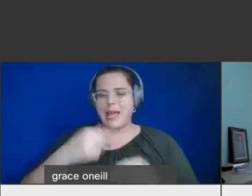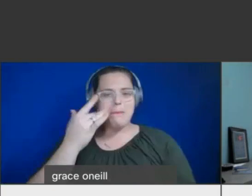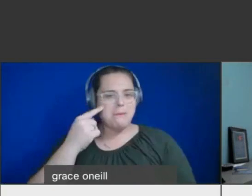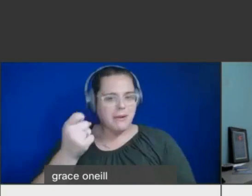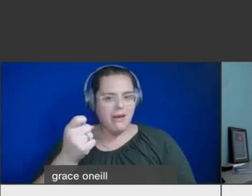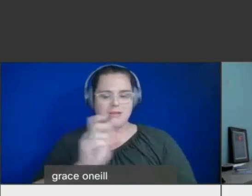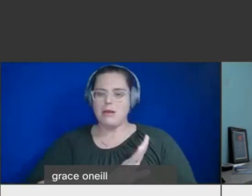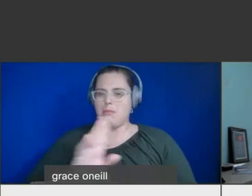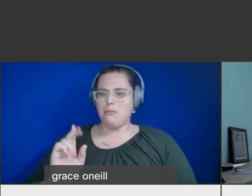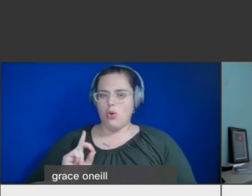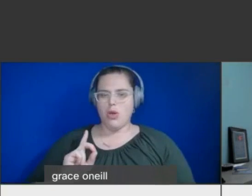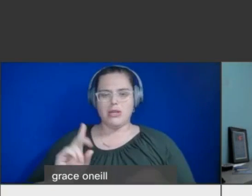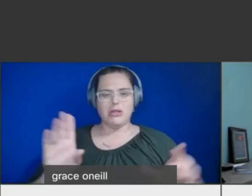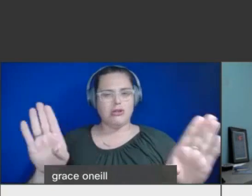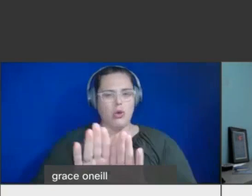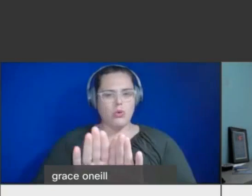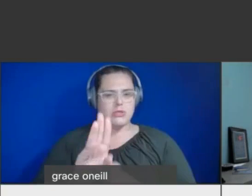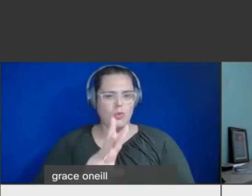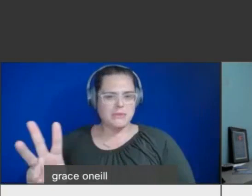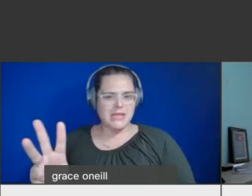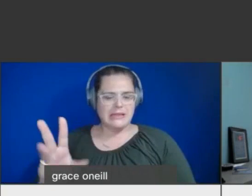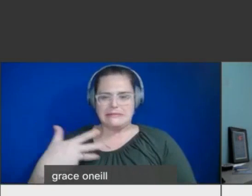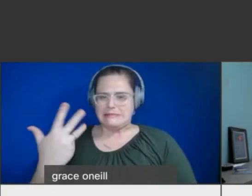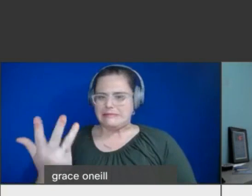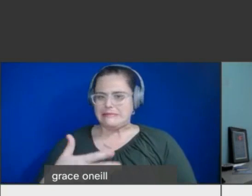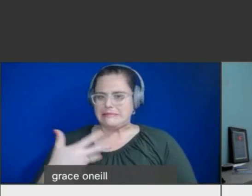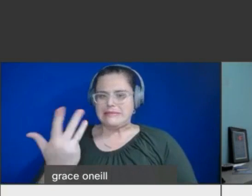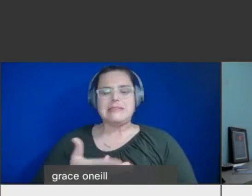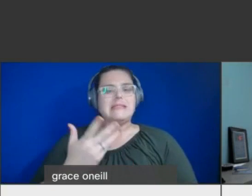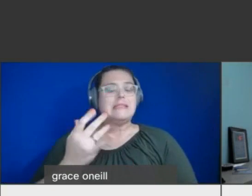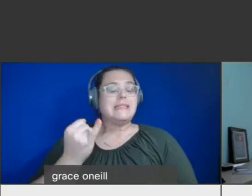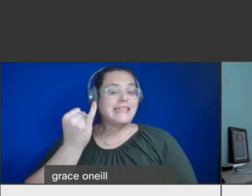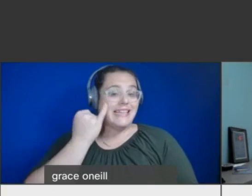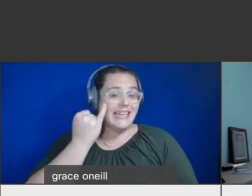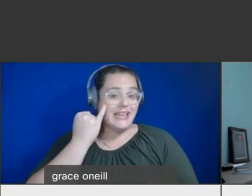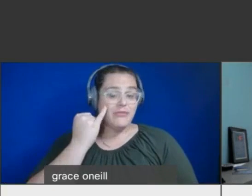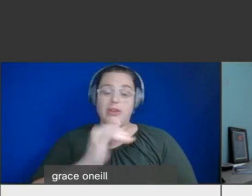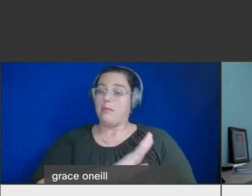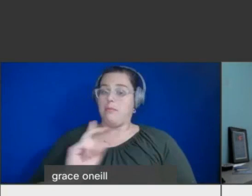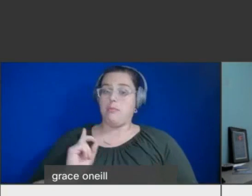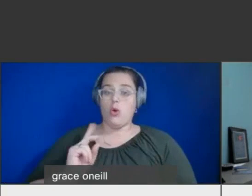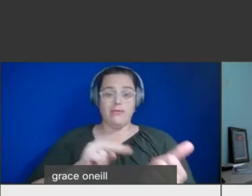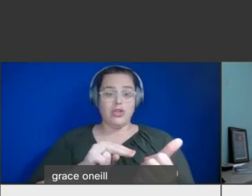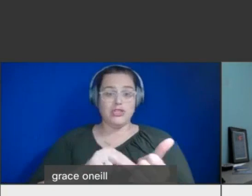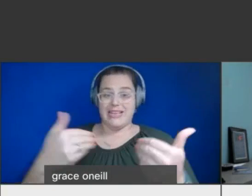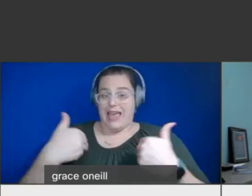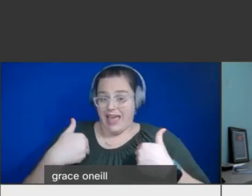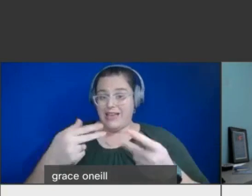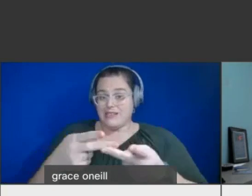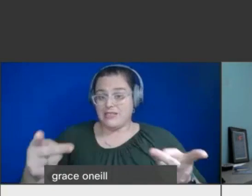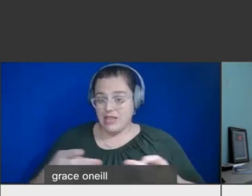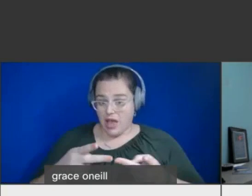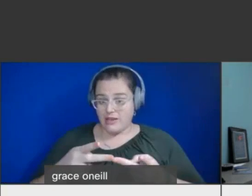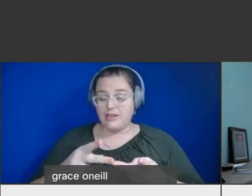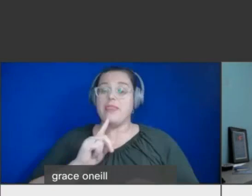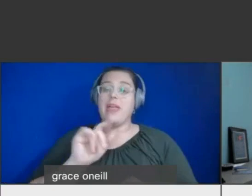closed site. Can anyone speak to that? If in fact the Board of Nursing has a site